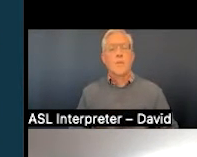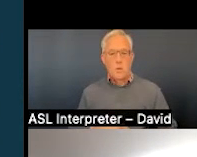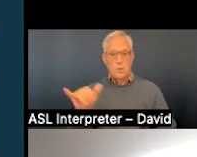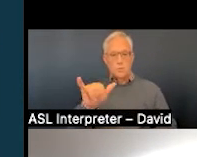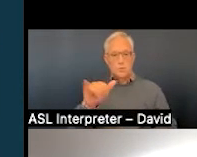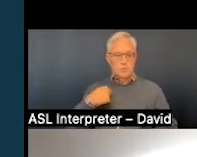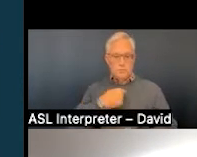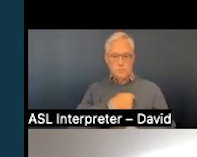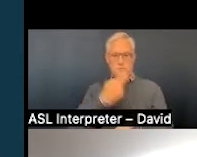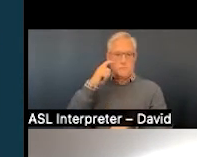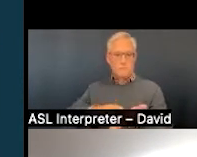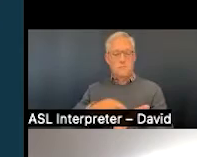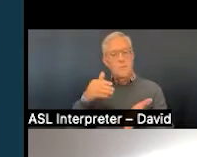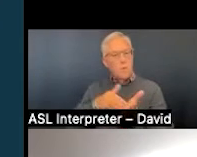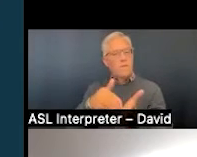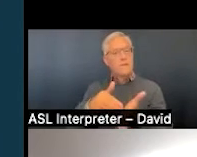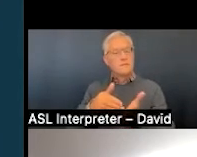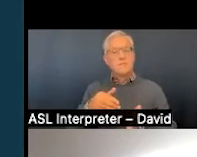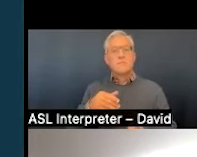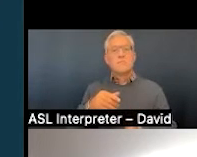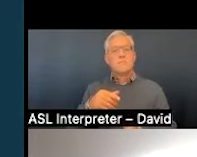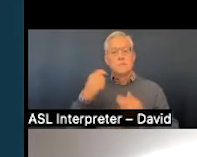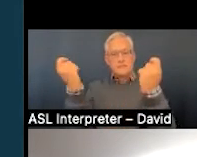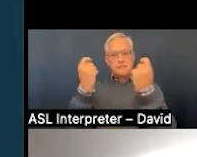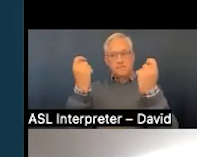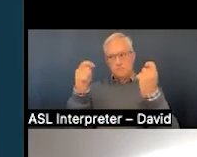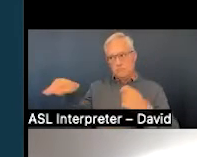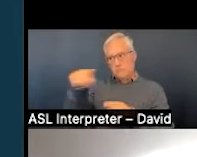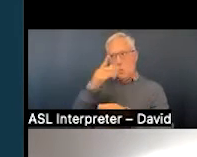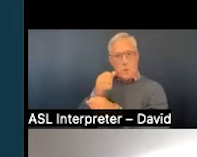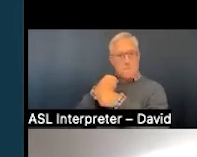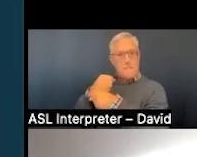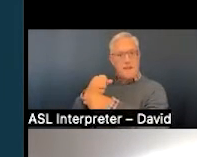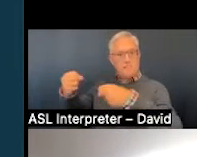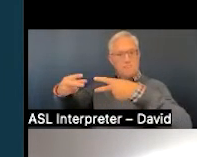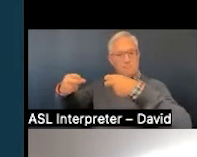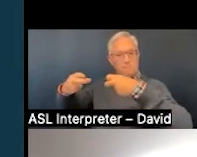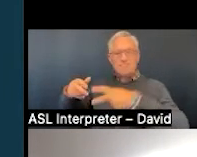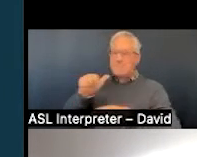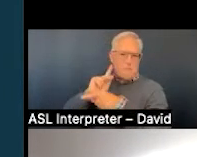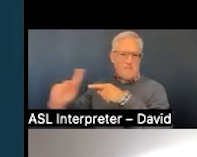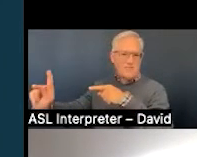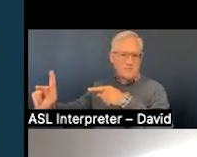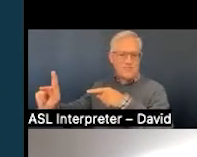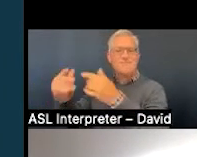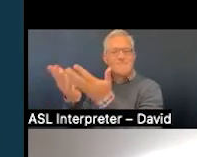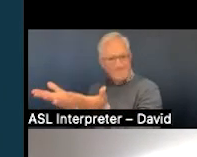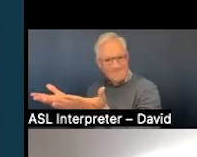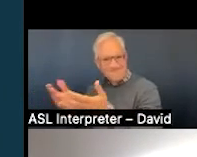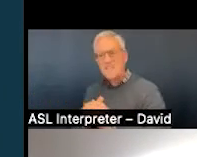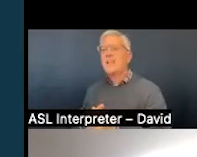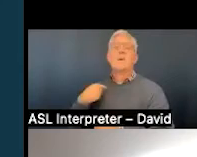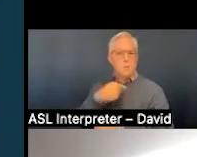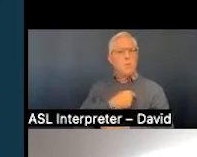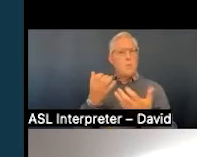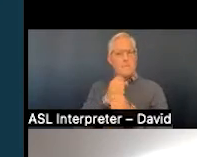a lot of the time festivals make non-professional subtitle files that are captioned files. And so we want to make sure that